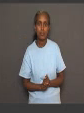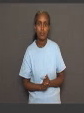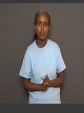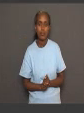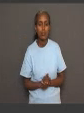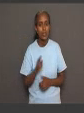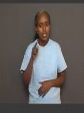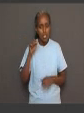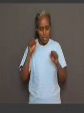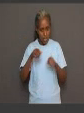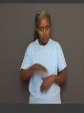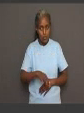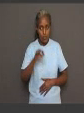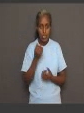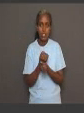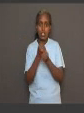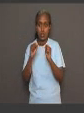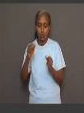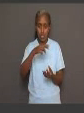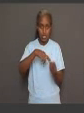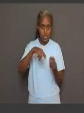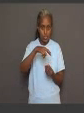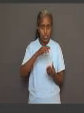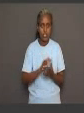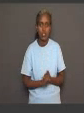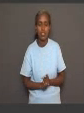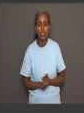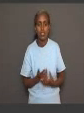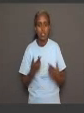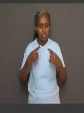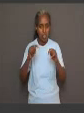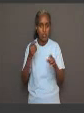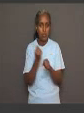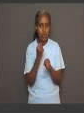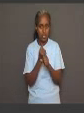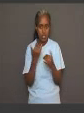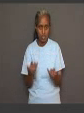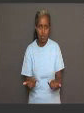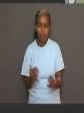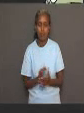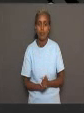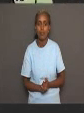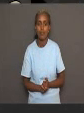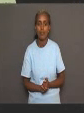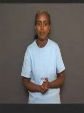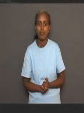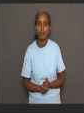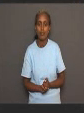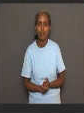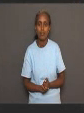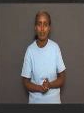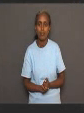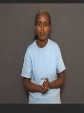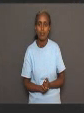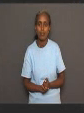can you find the solution region? Try to do this now, please.